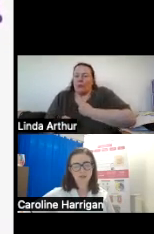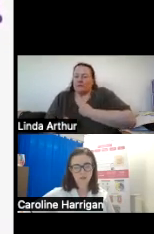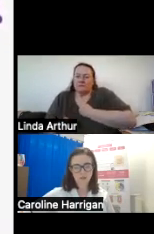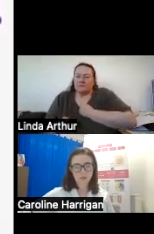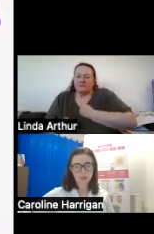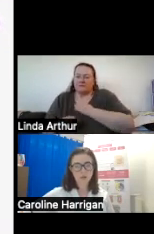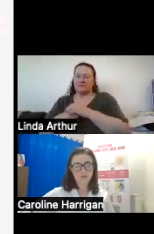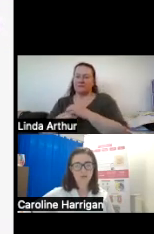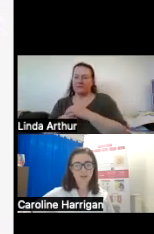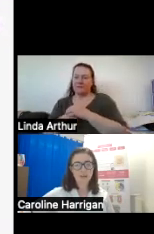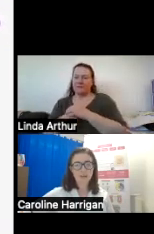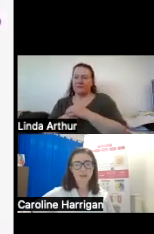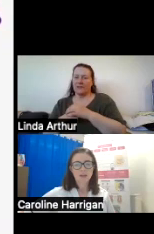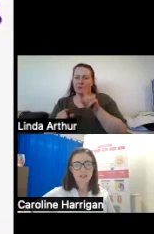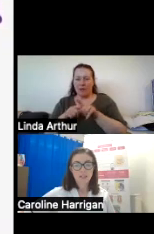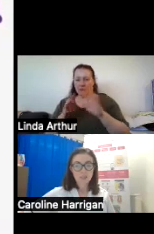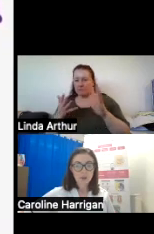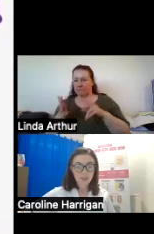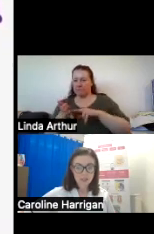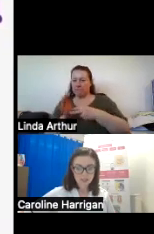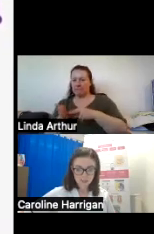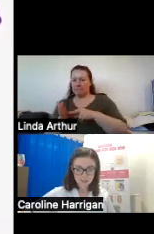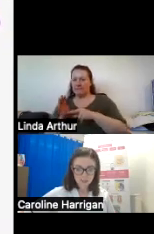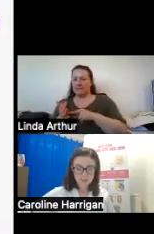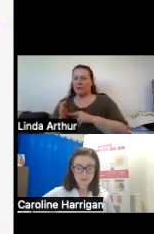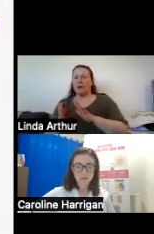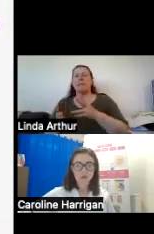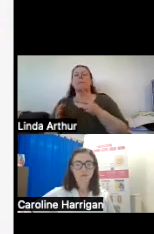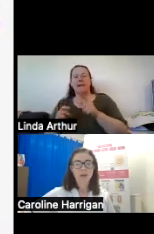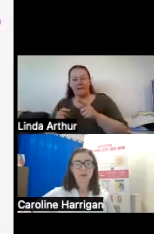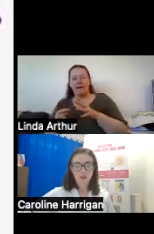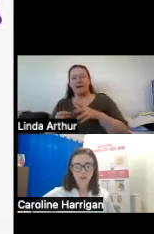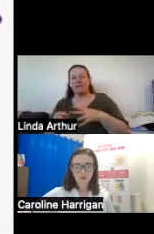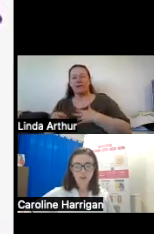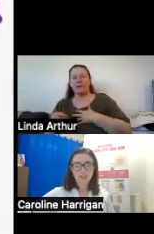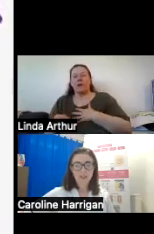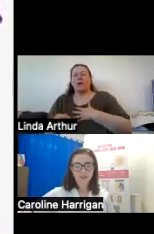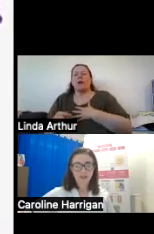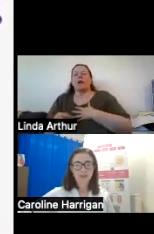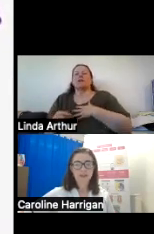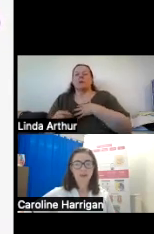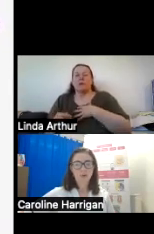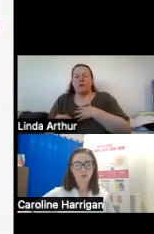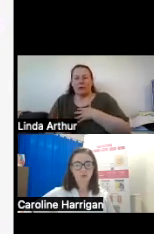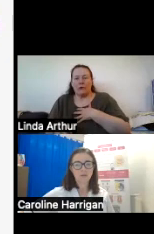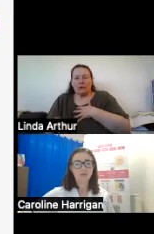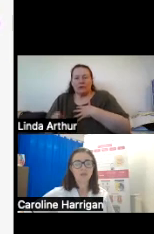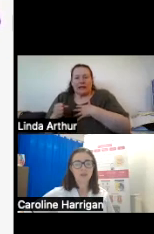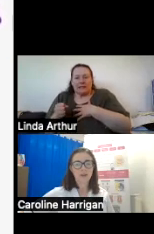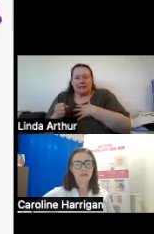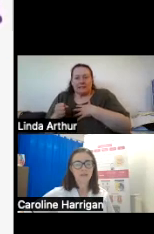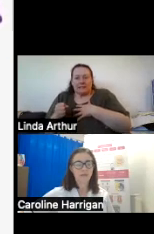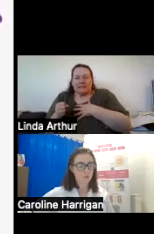you can't coordinate all that, you take a deep breath in, on your breath out, tighten and hold